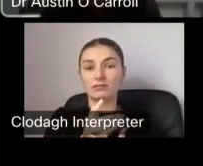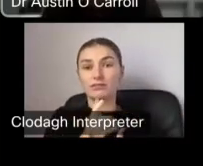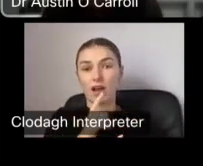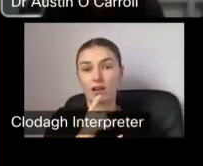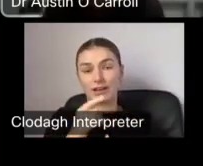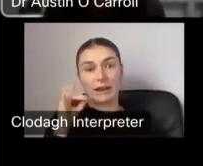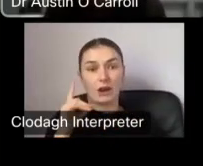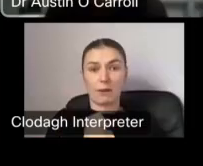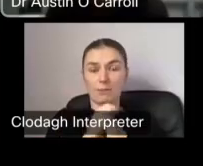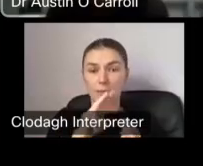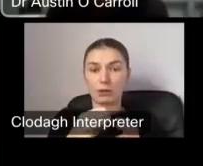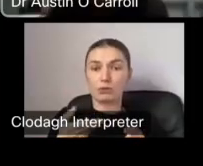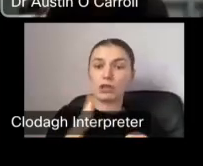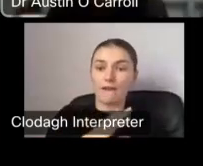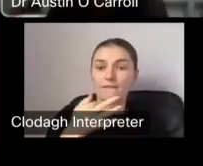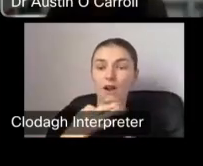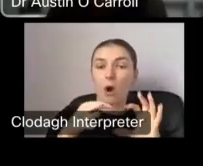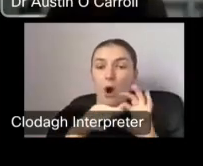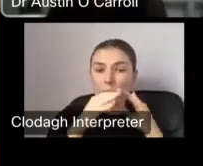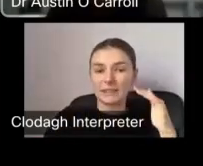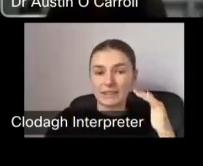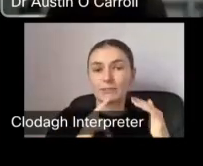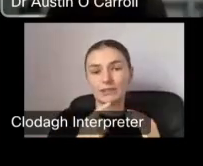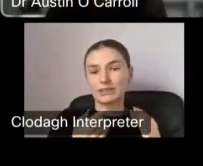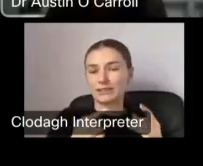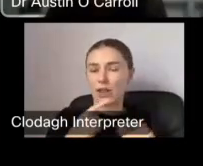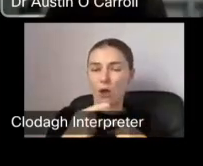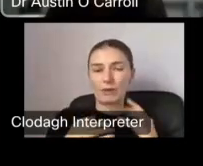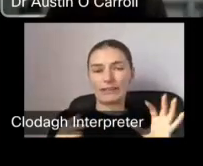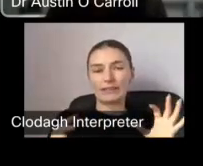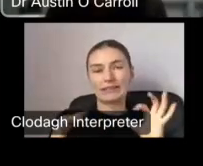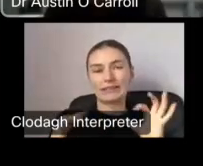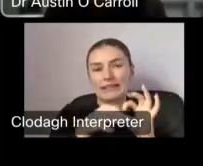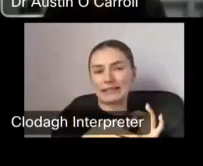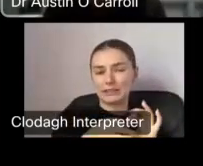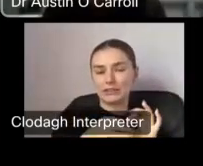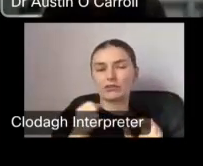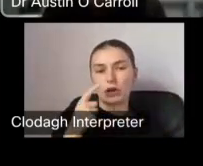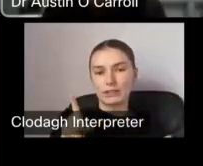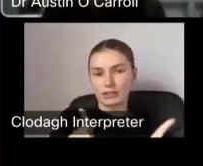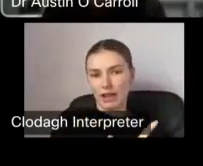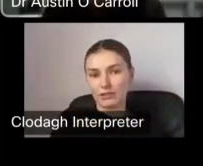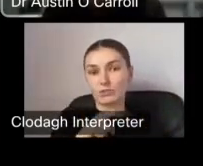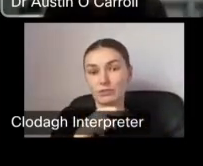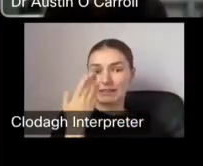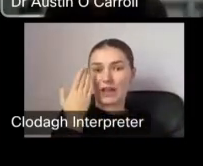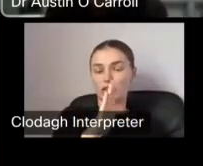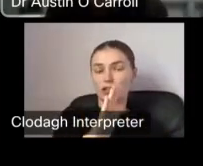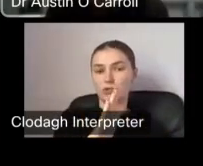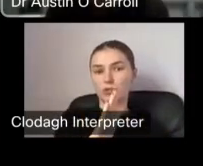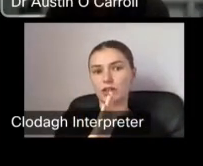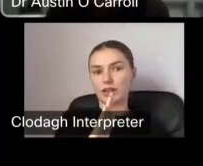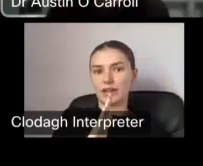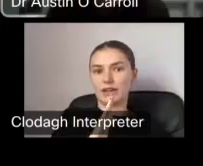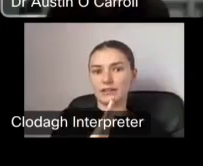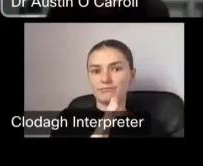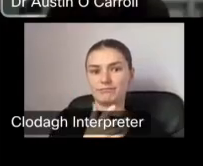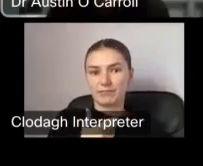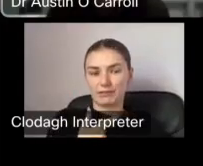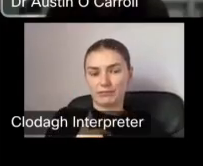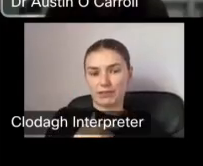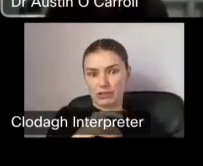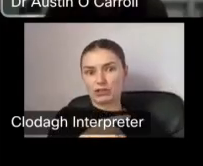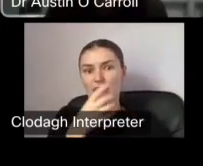drugs. So this is the attitude that fed that doctor when those patients came in. And